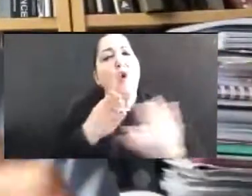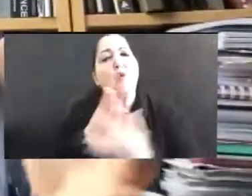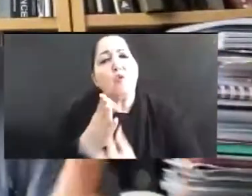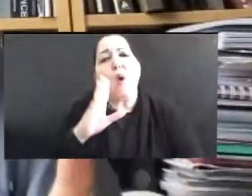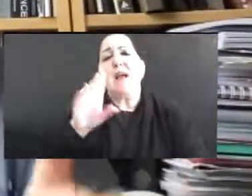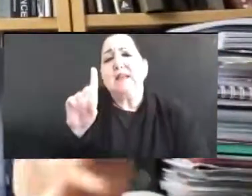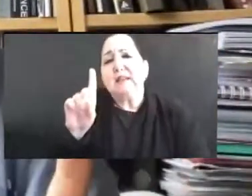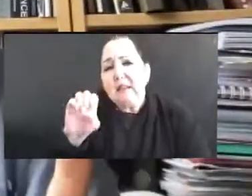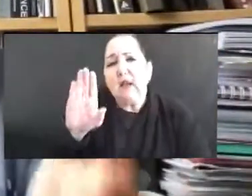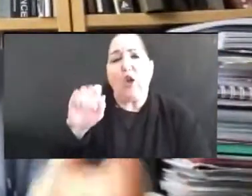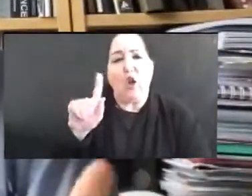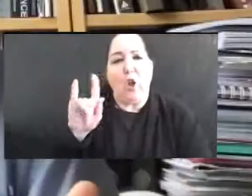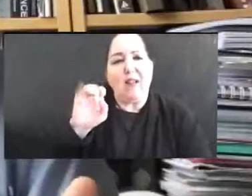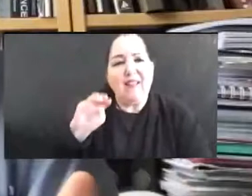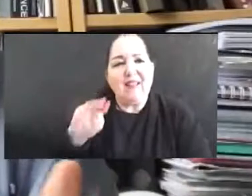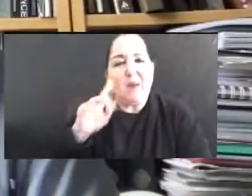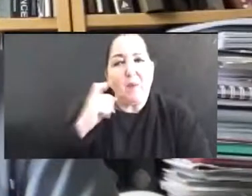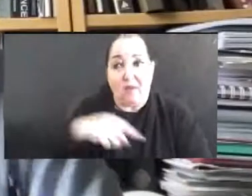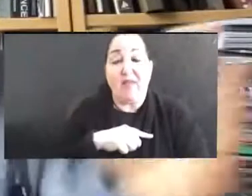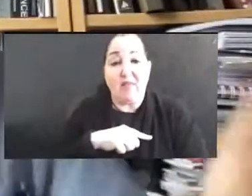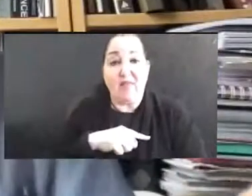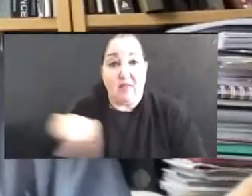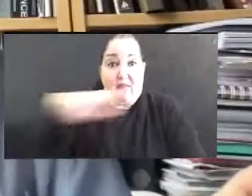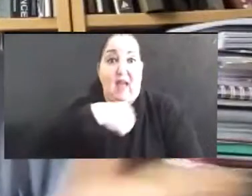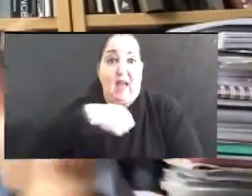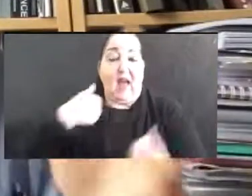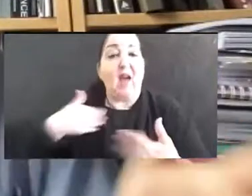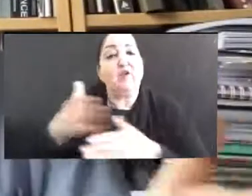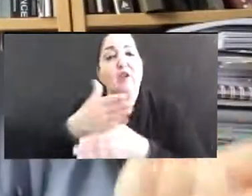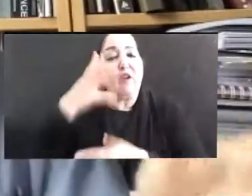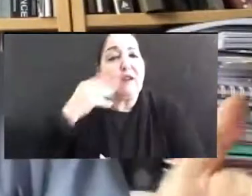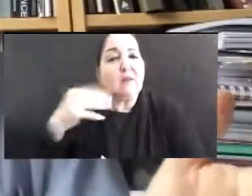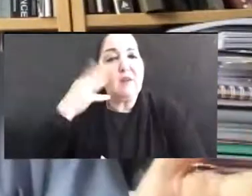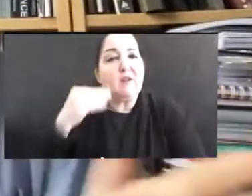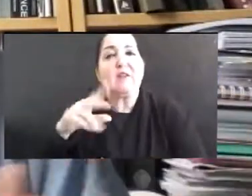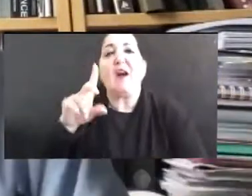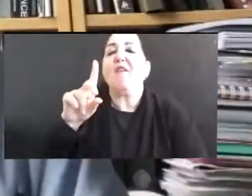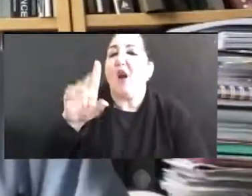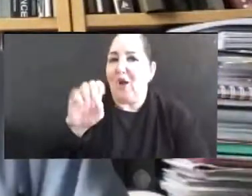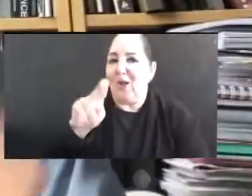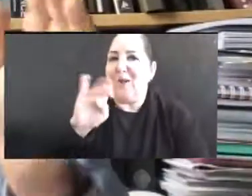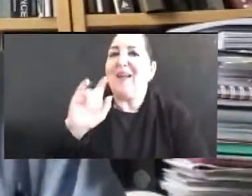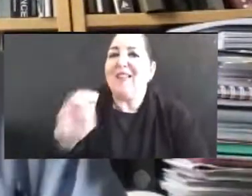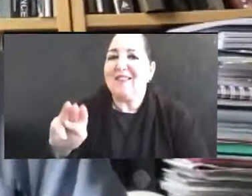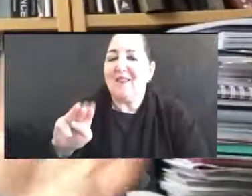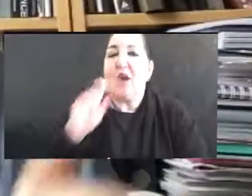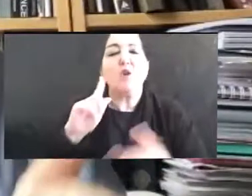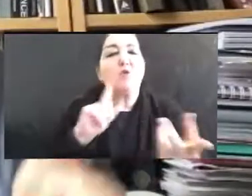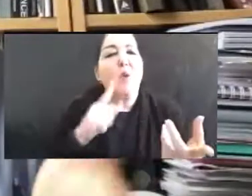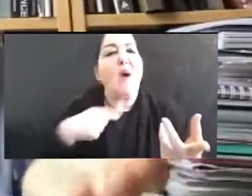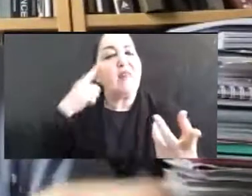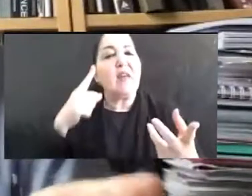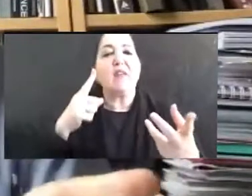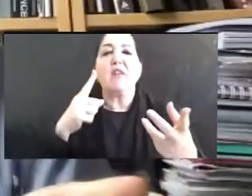decolonial, because they share experience of coloniality, even if they have very different biographies. So I conclude by